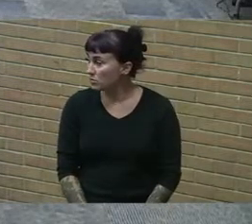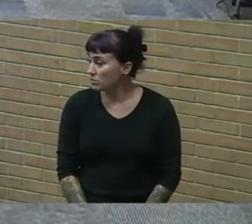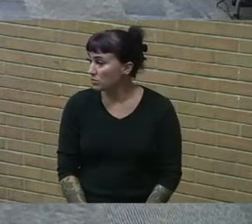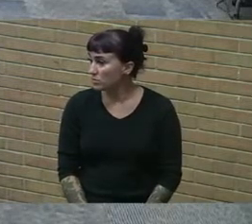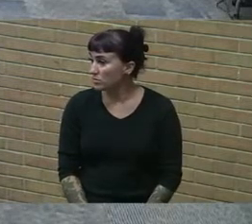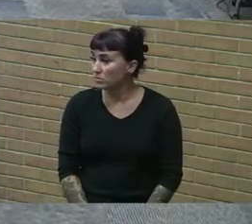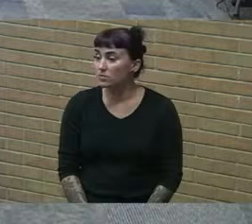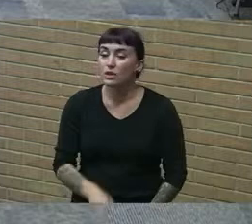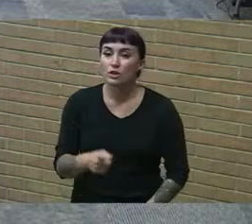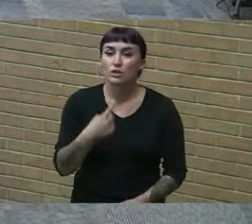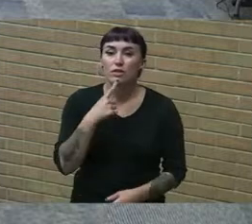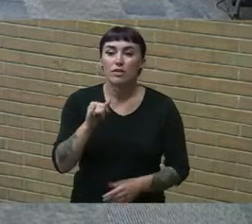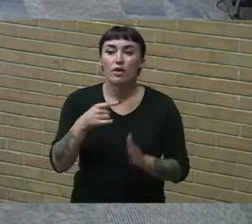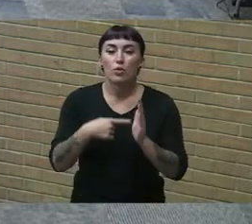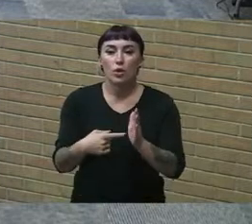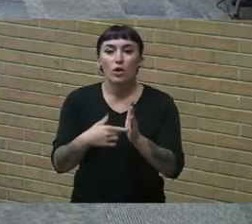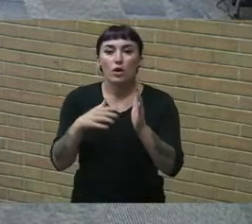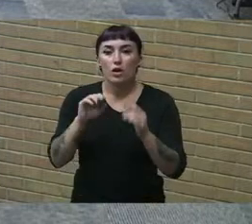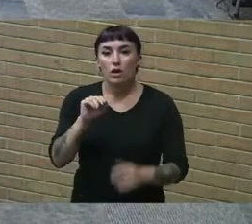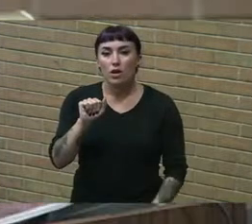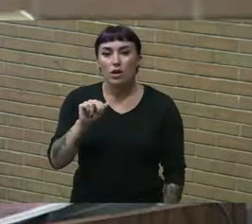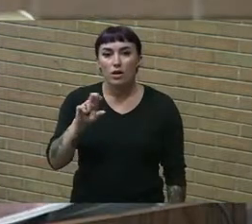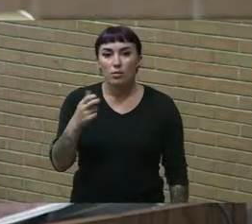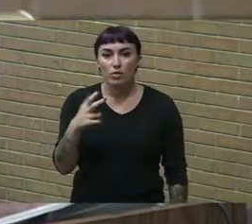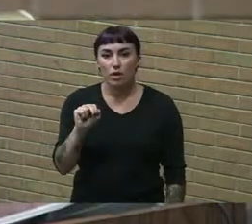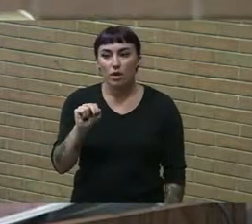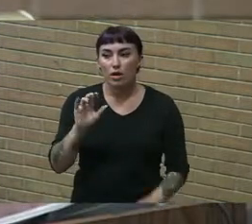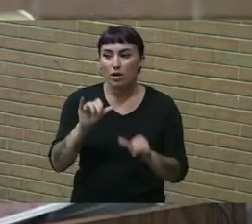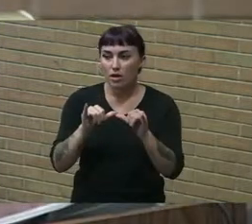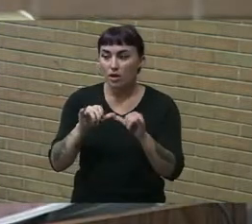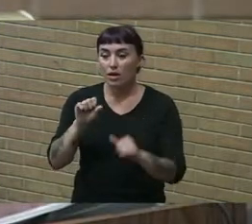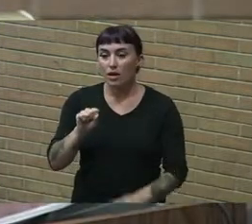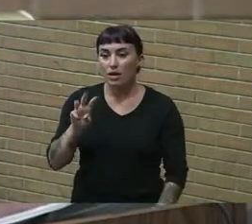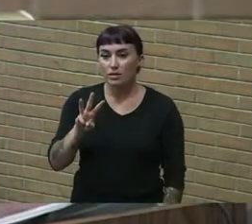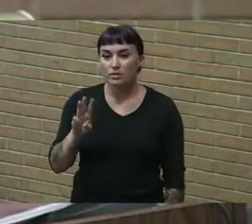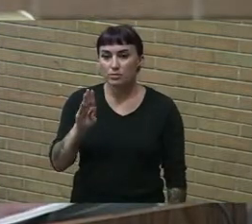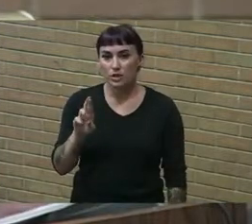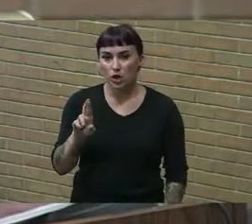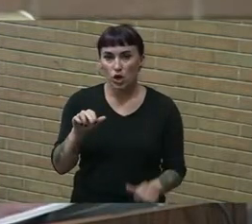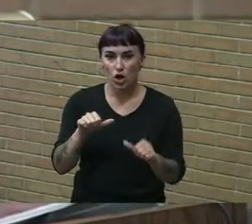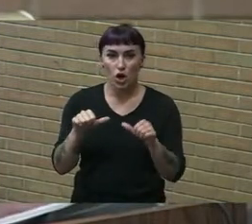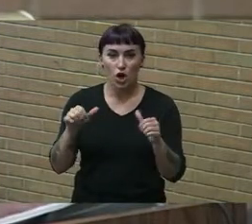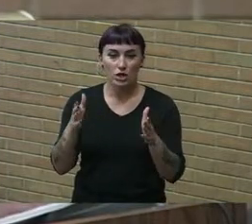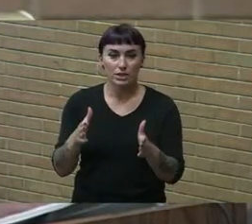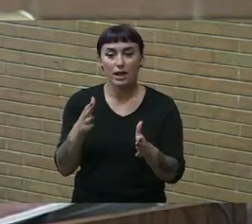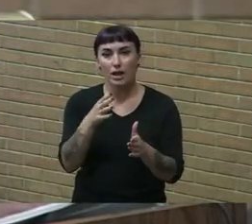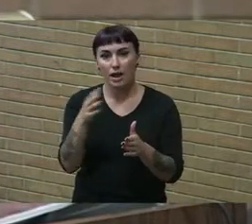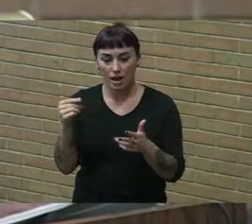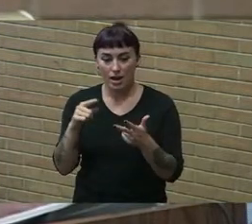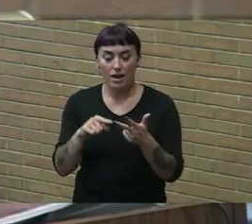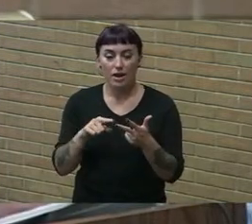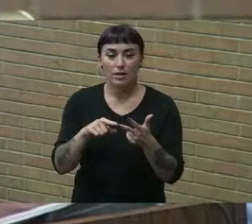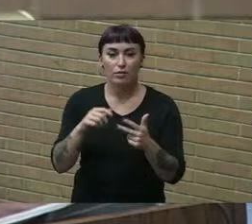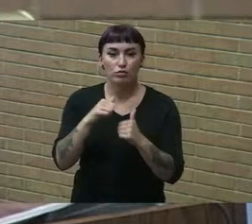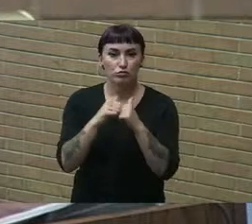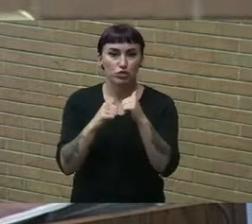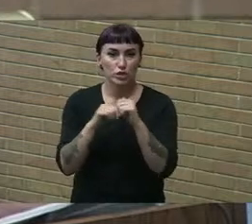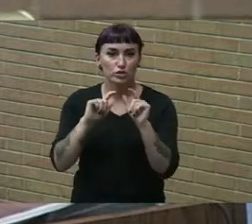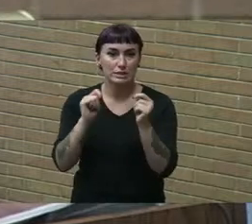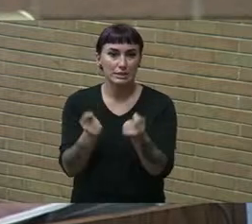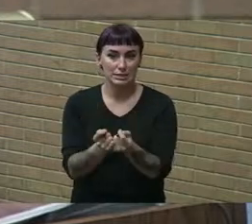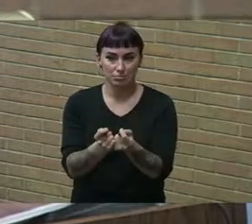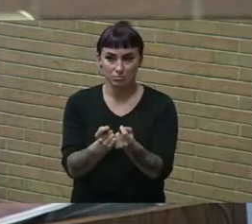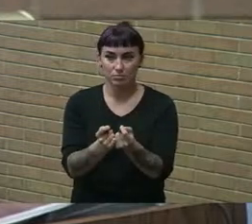I should say that representatives of Marathon Engineering, SWBR Architects, as well as the construction